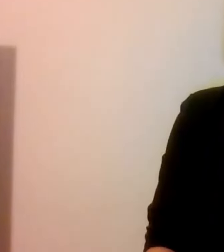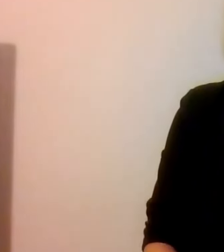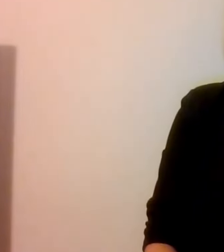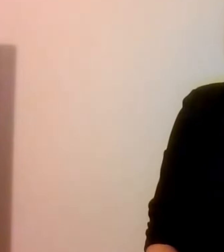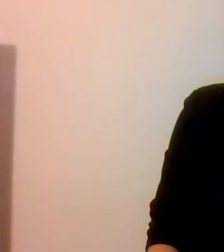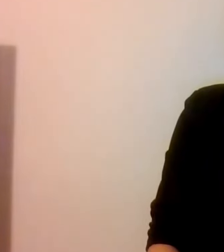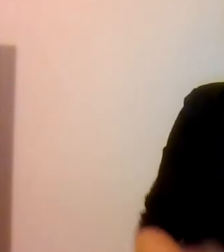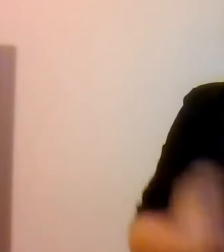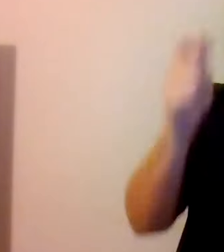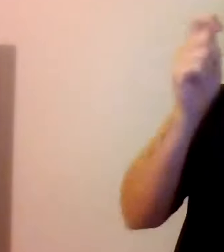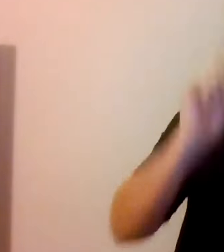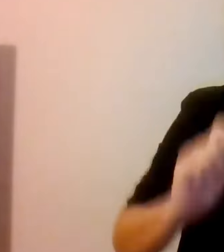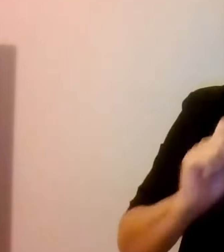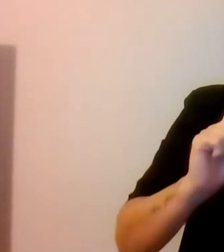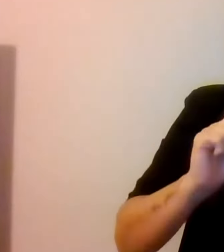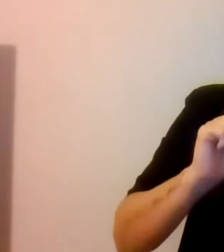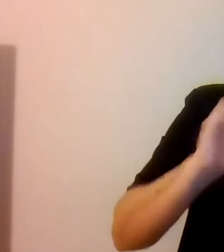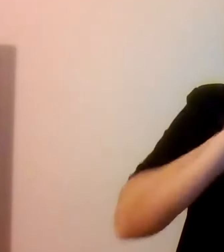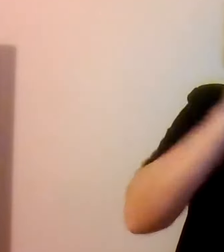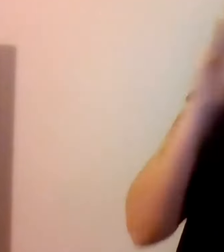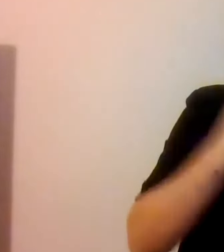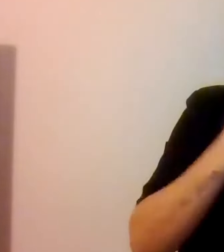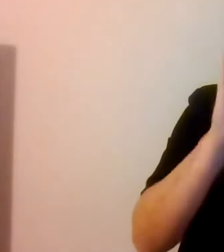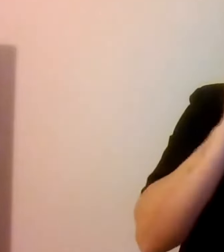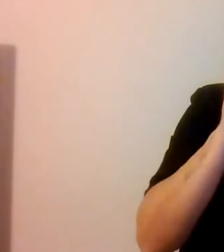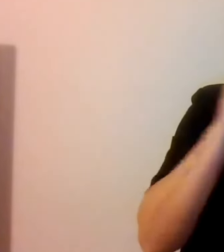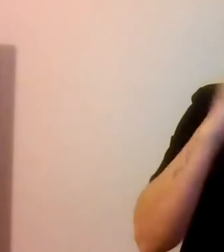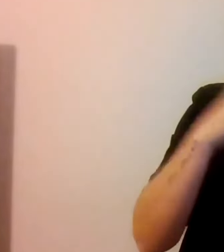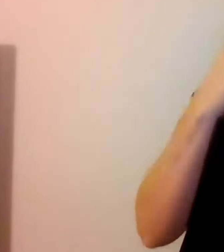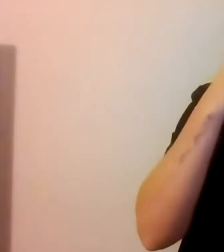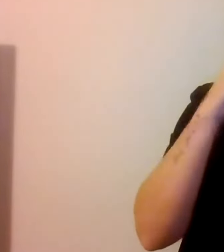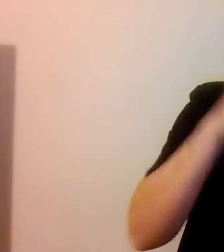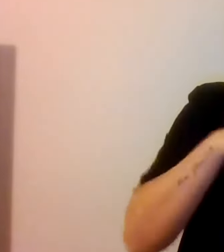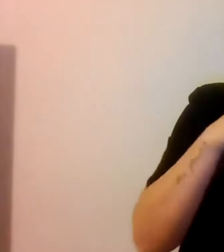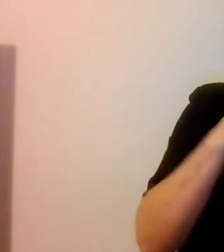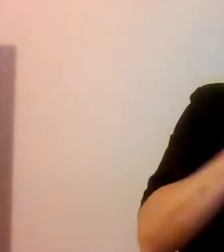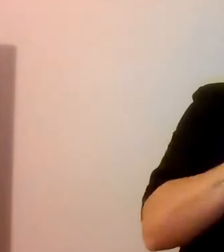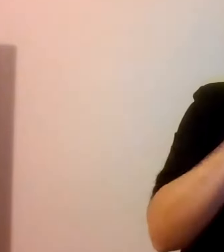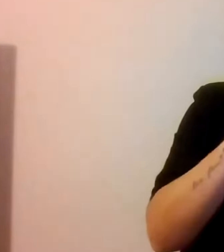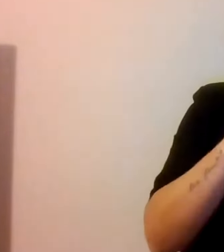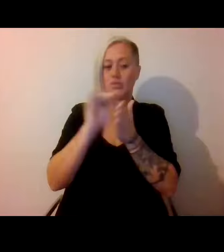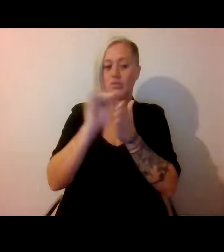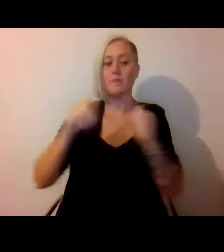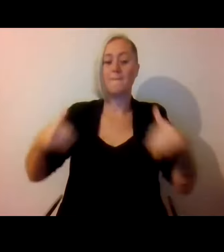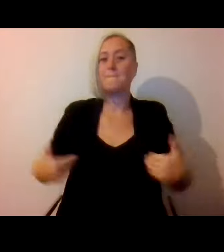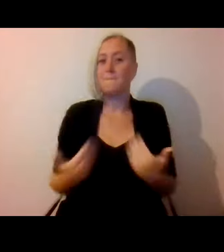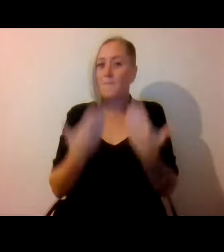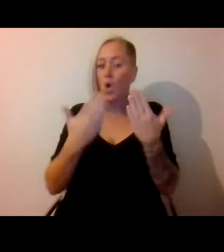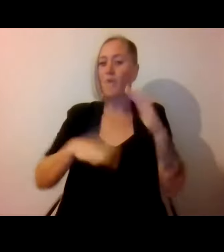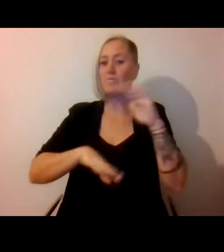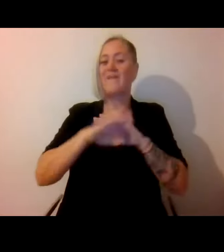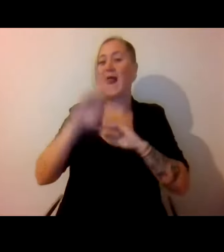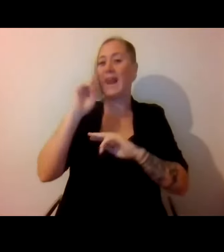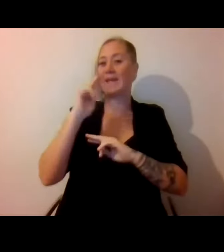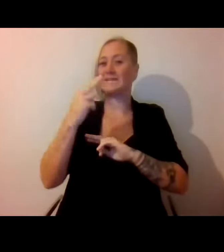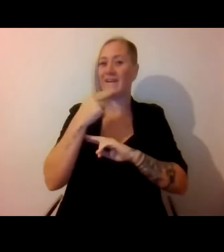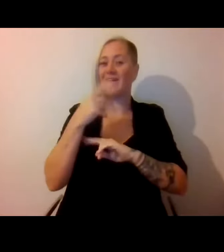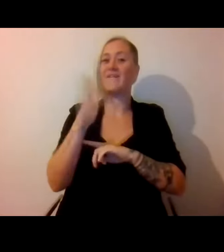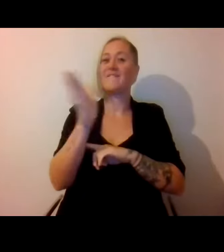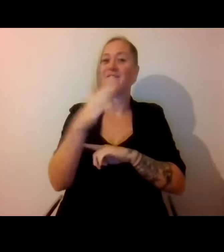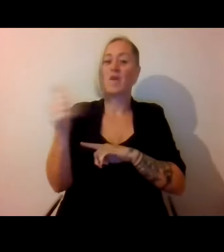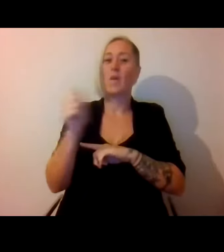So our next and final speaker for tonight is Josh. So Josh was born profoundly deaf and is fluent in both English